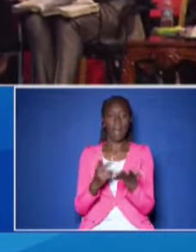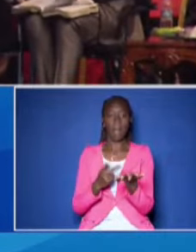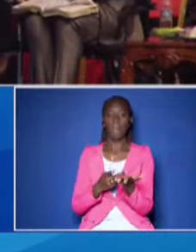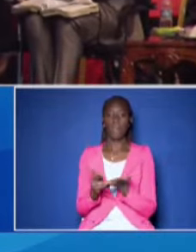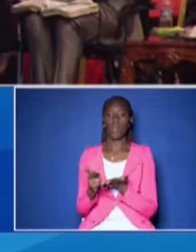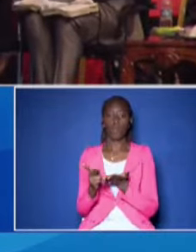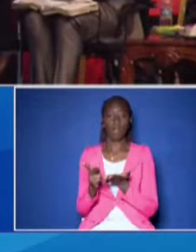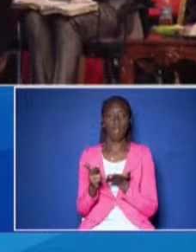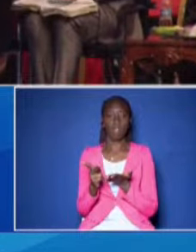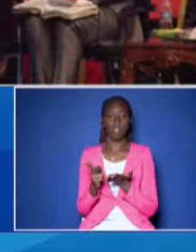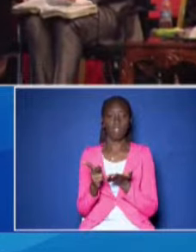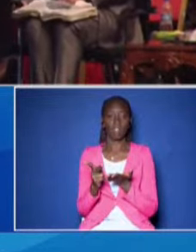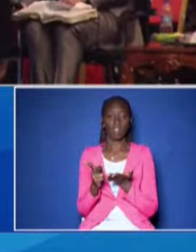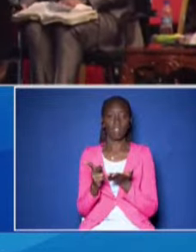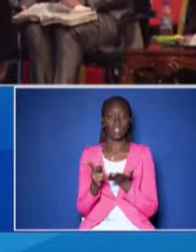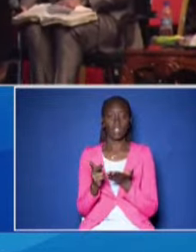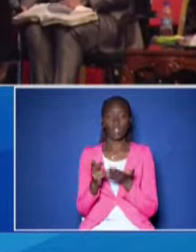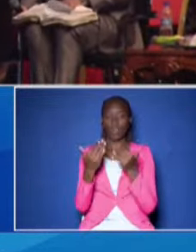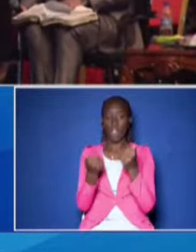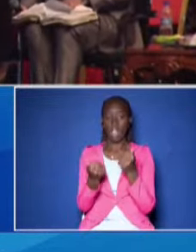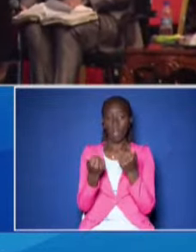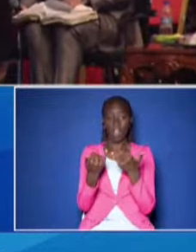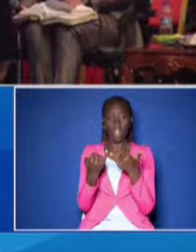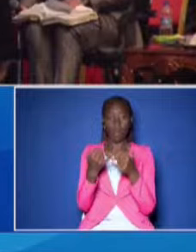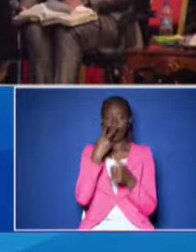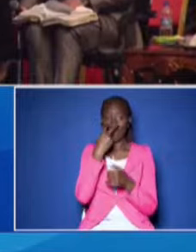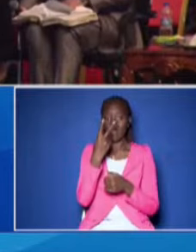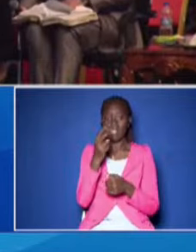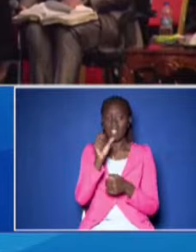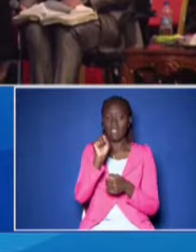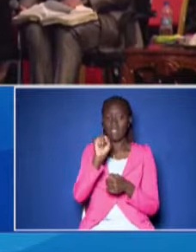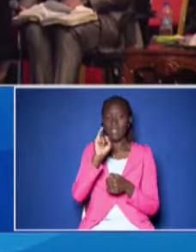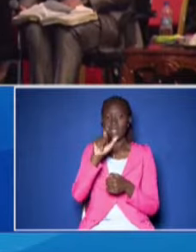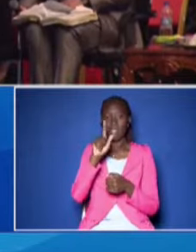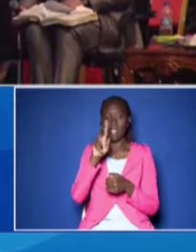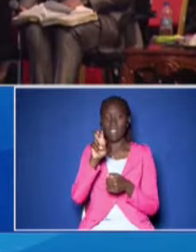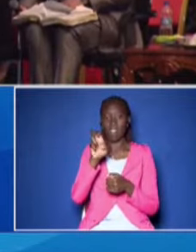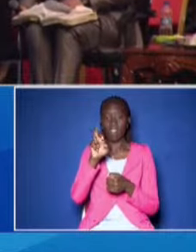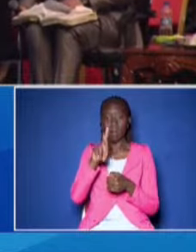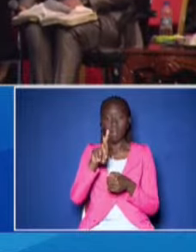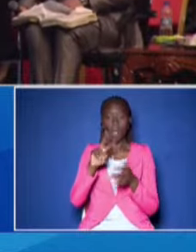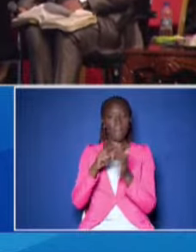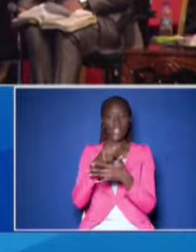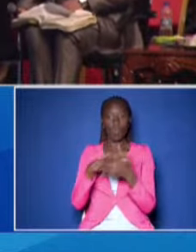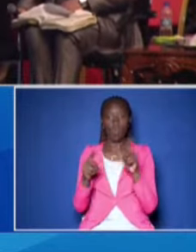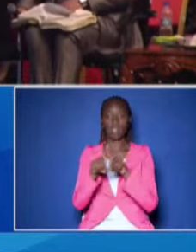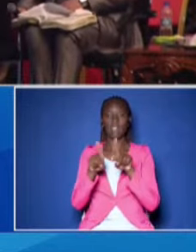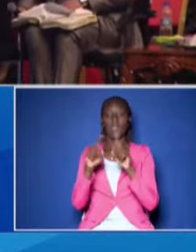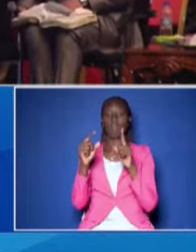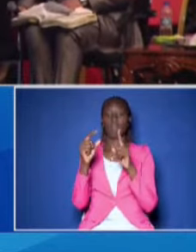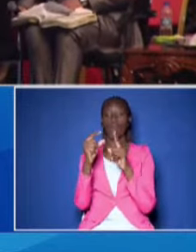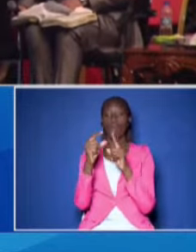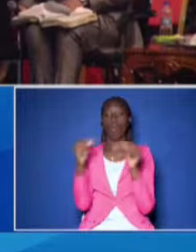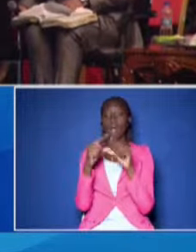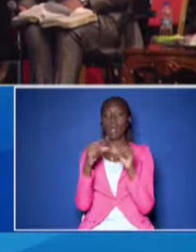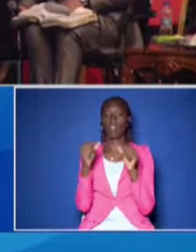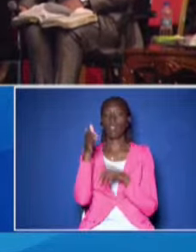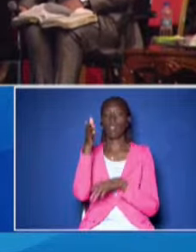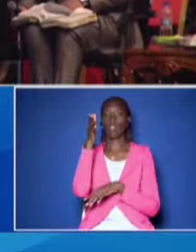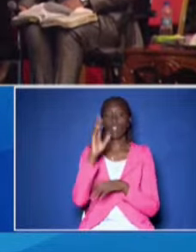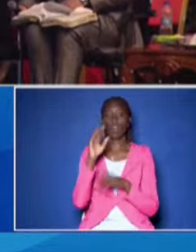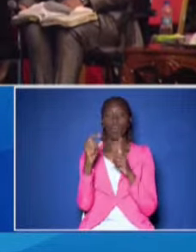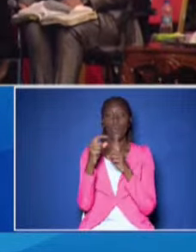furnace so the silver is the message the